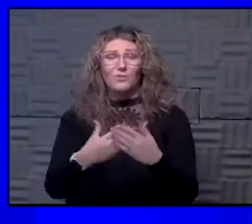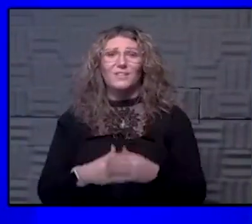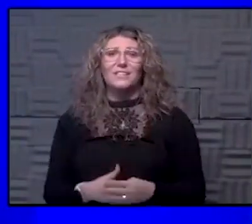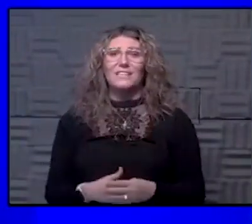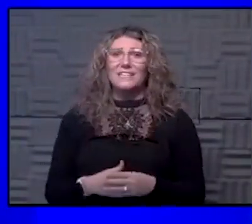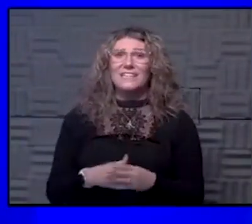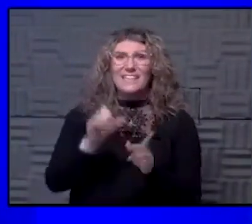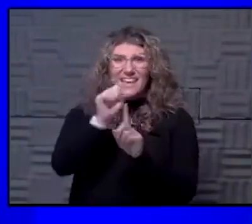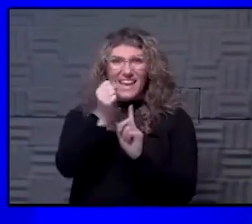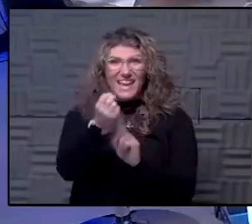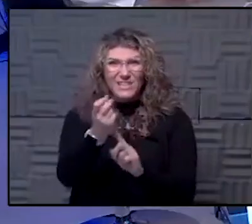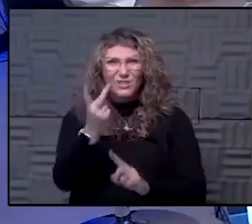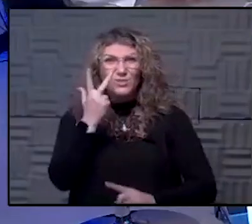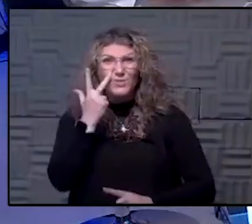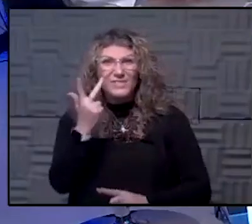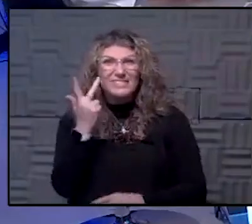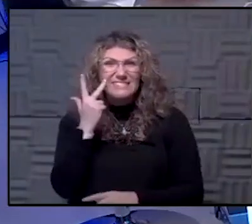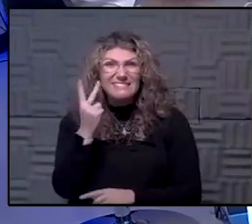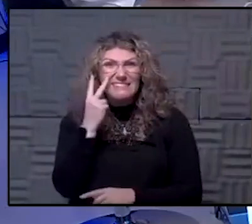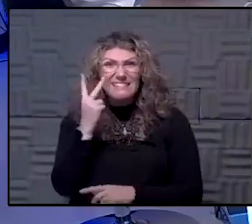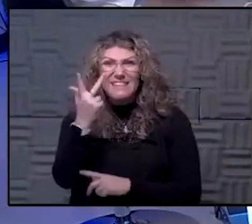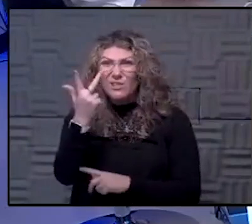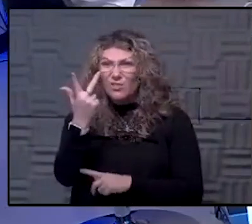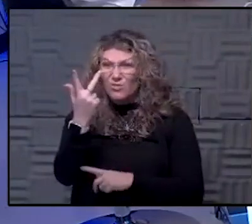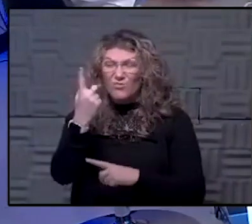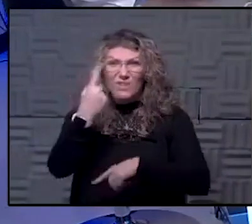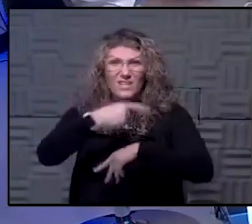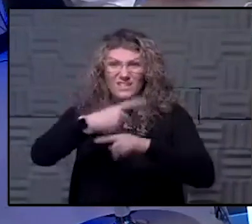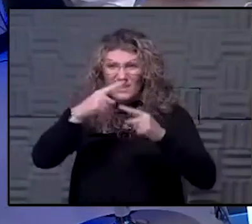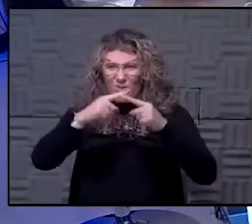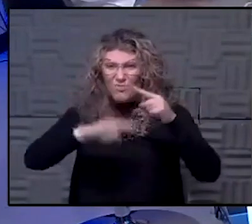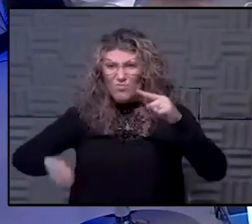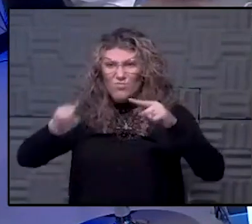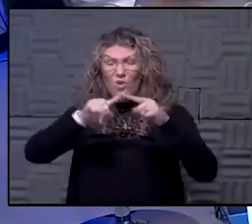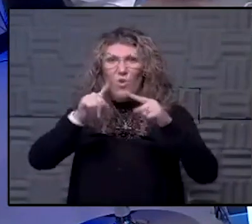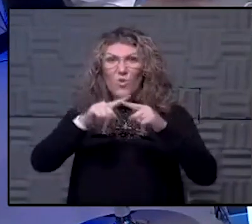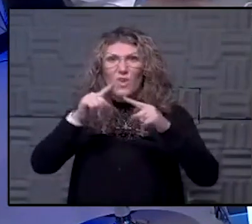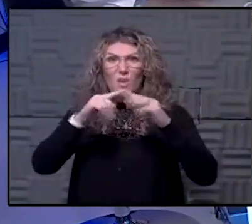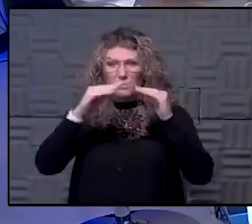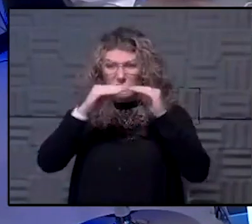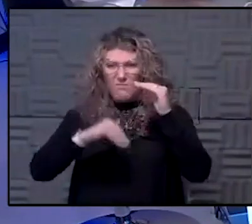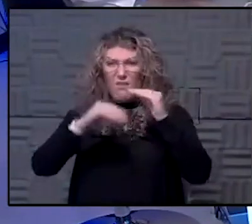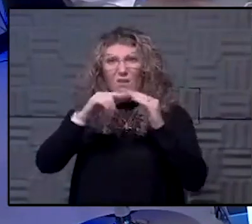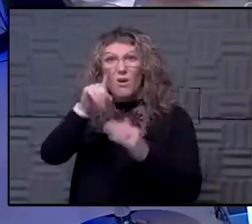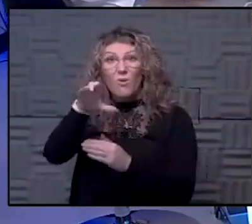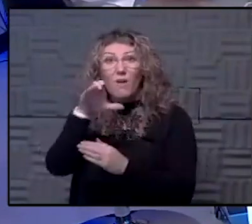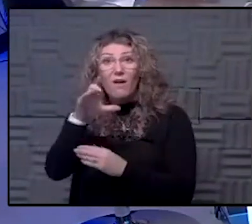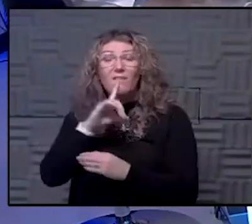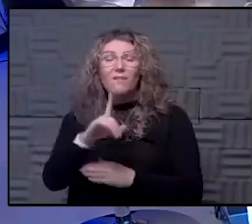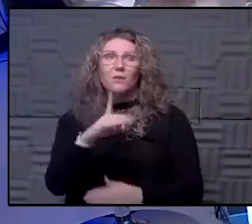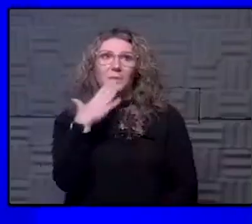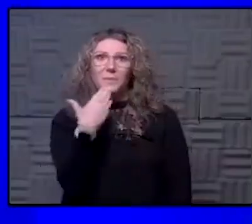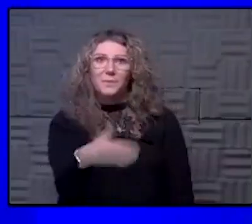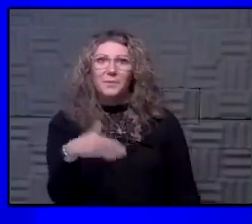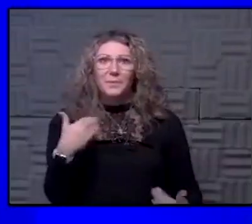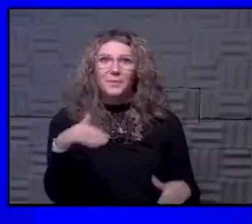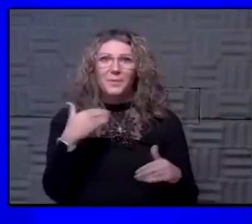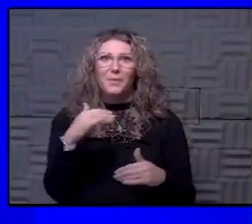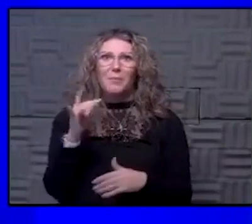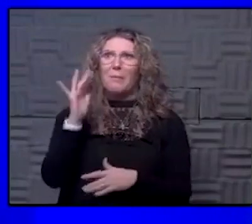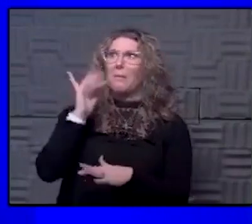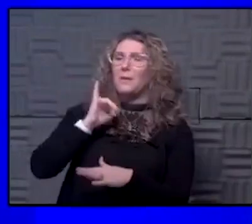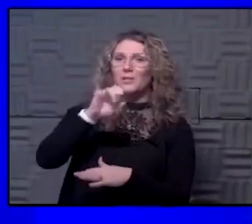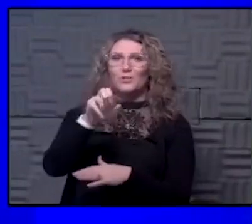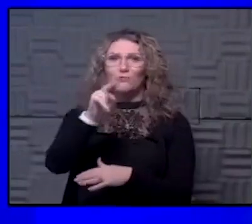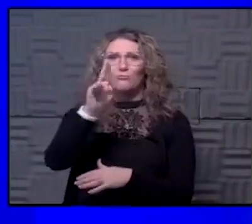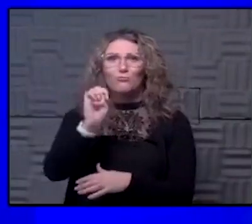cases continue to decrease. Do you see that 3-day rolling average thing yesterday? Was it like under 100 in Kansas? It's crazy how much better the numbers were. Good, like we were in June